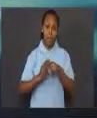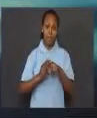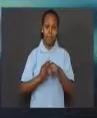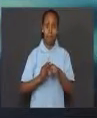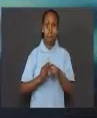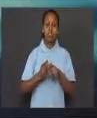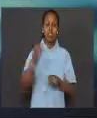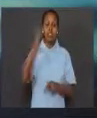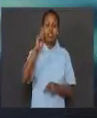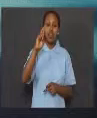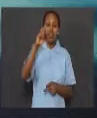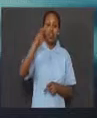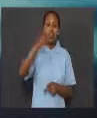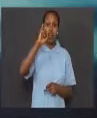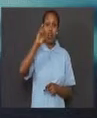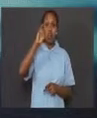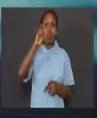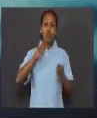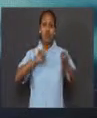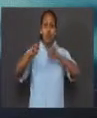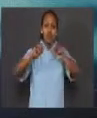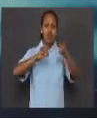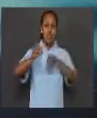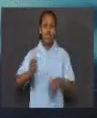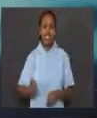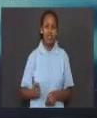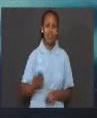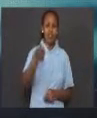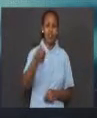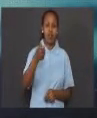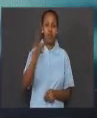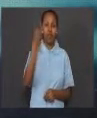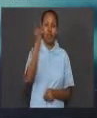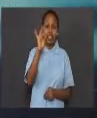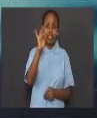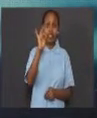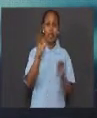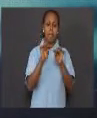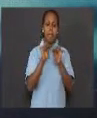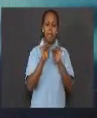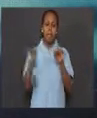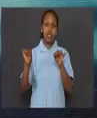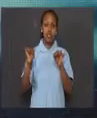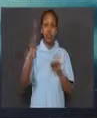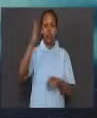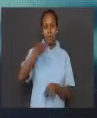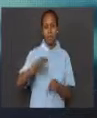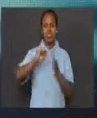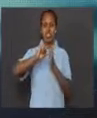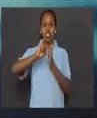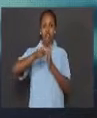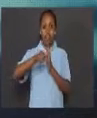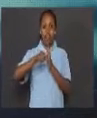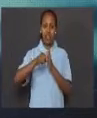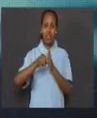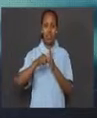The rhino is moving at a speed of 18 meters per second.